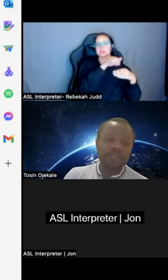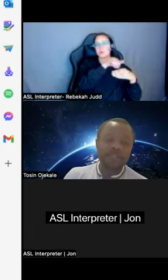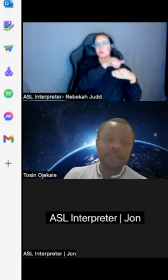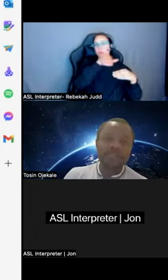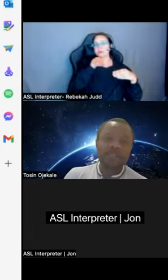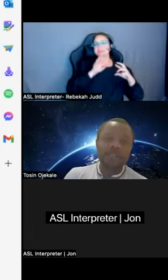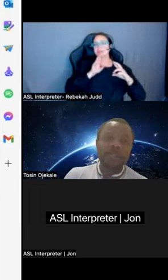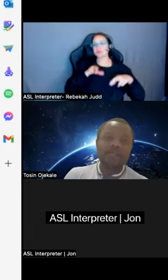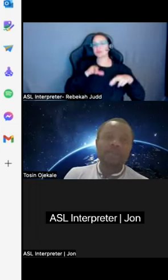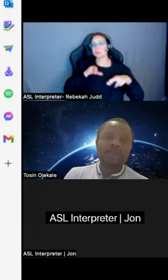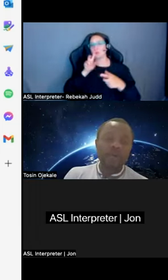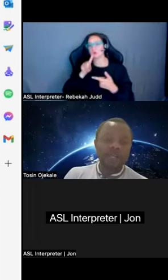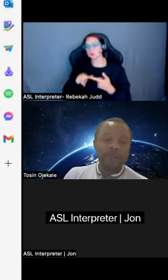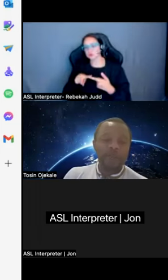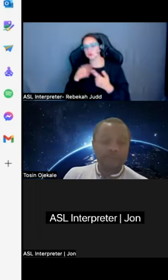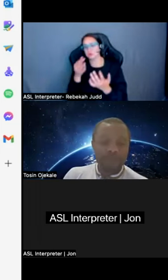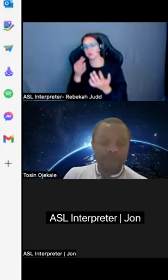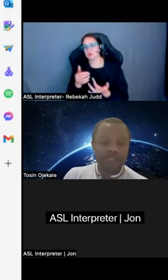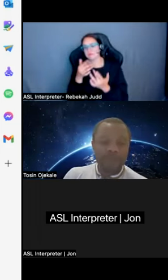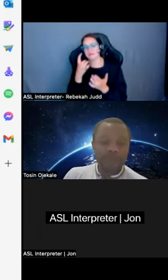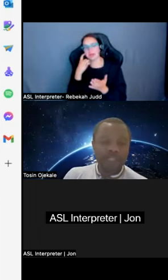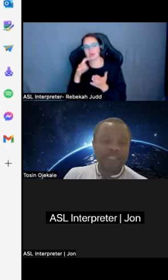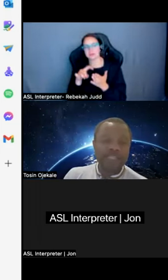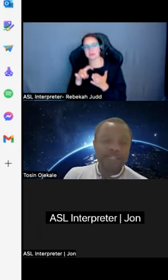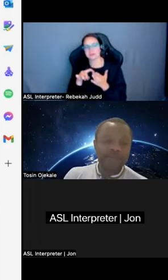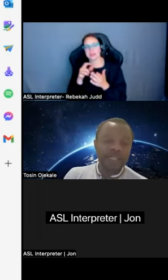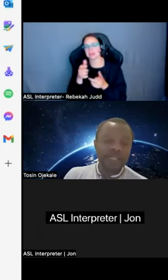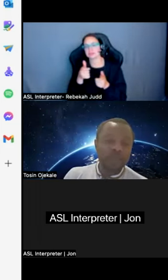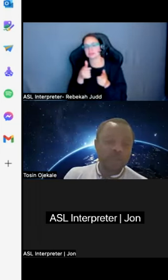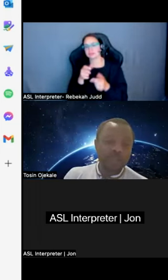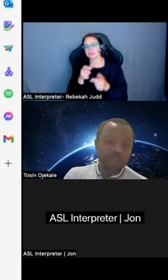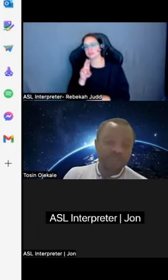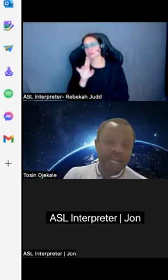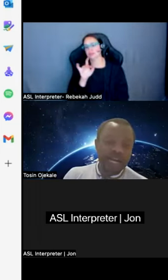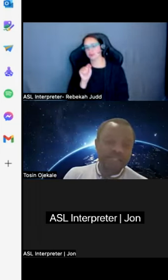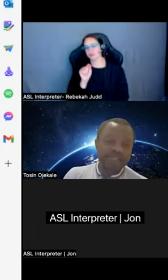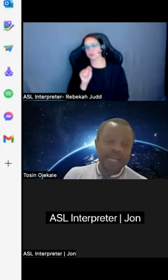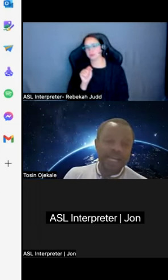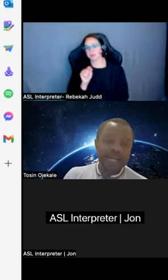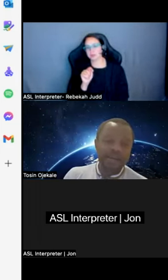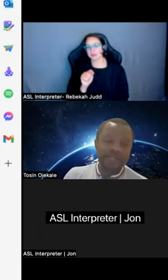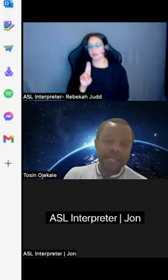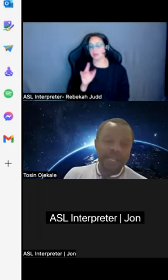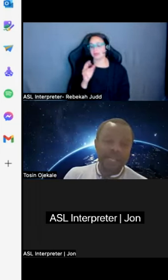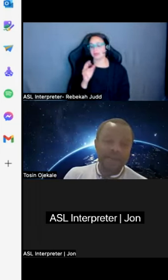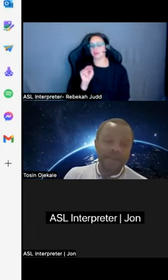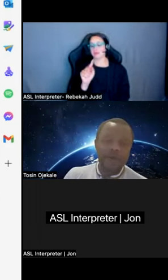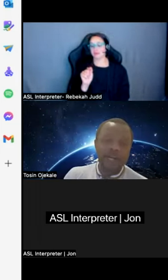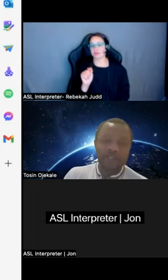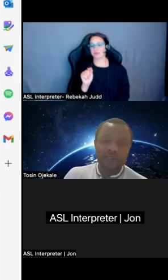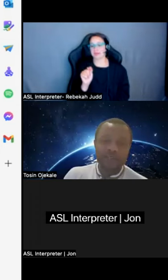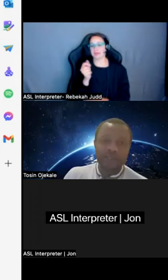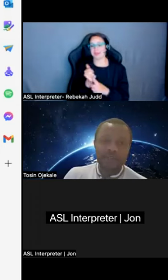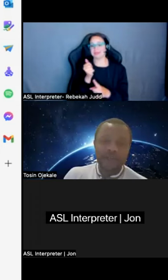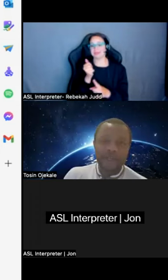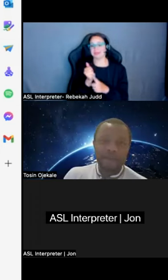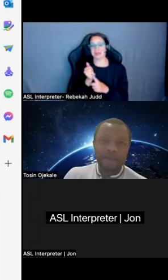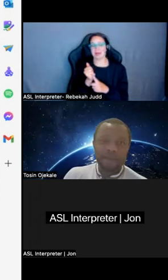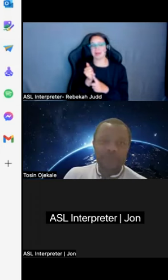unit. So once they report to this unit is what triggers the alarms here for